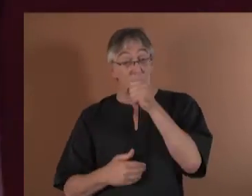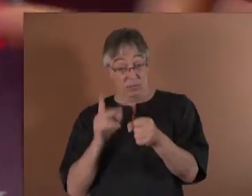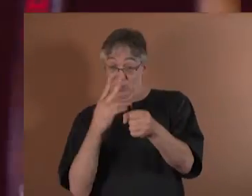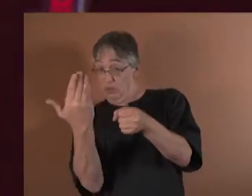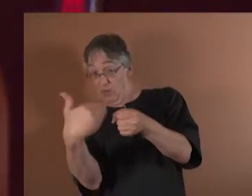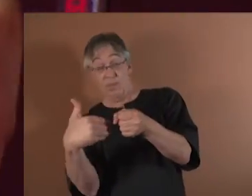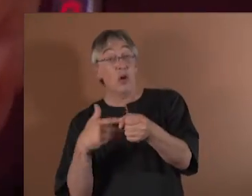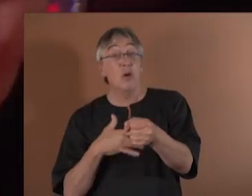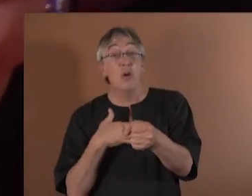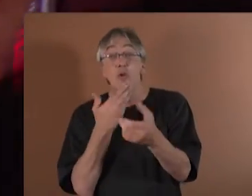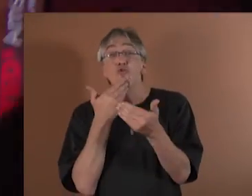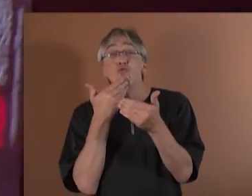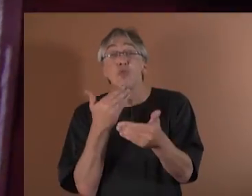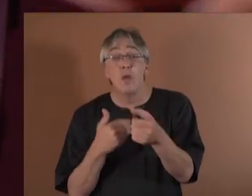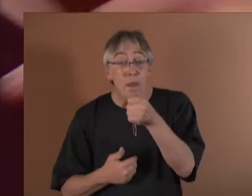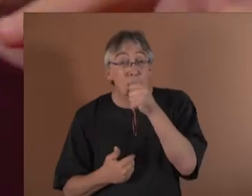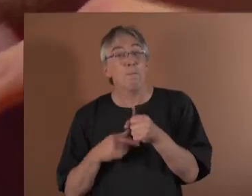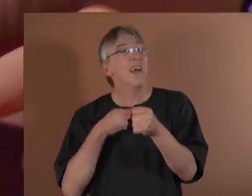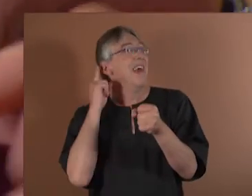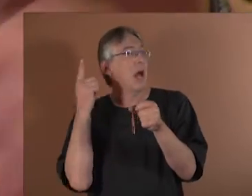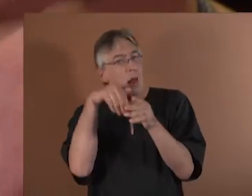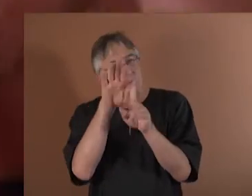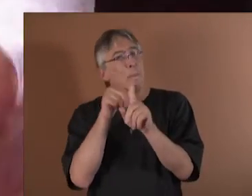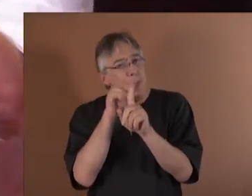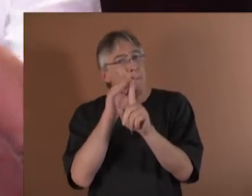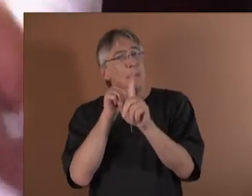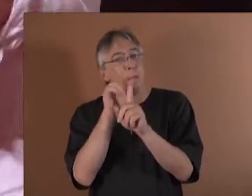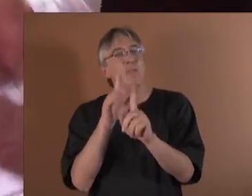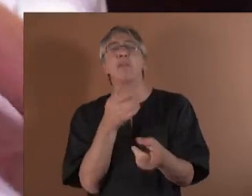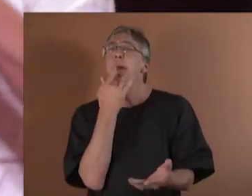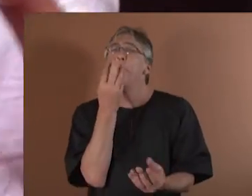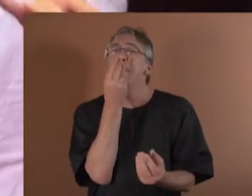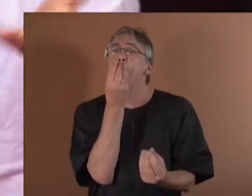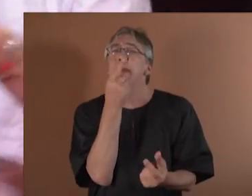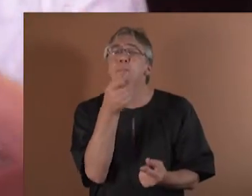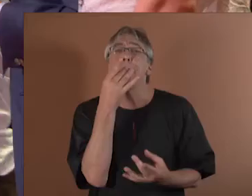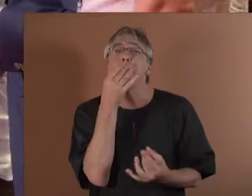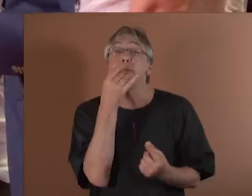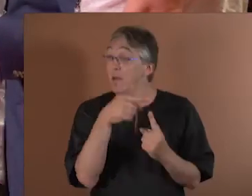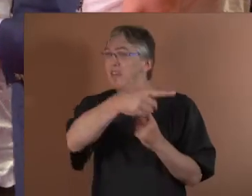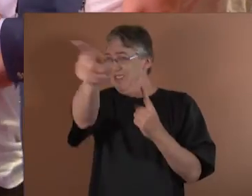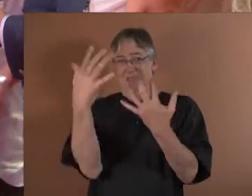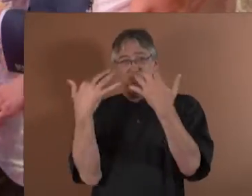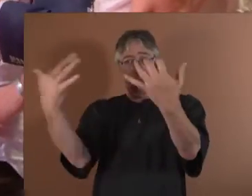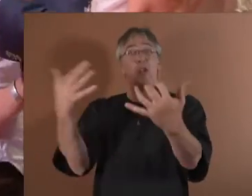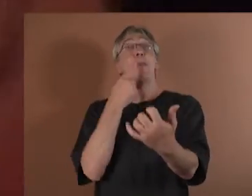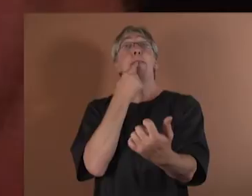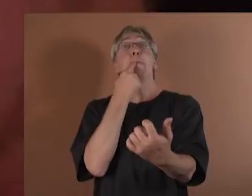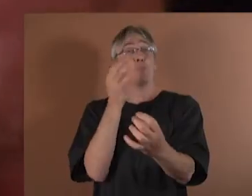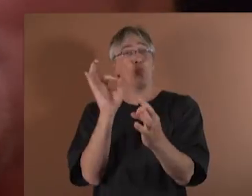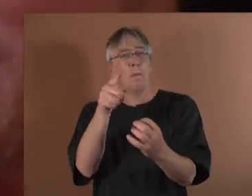very good. I got the blood from his ear now. So, how... What kind of flavour is it? For the artists who don't get ice creams, what kind of flavour is it?